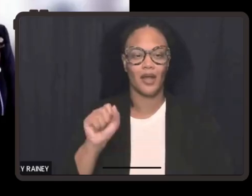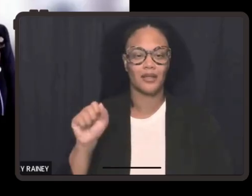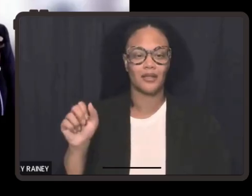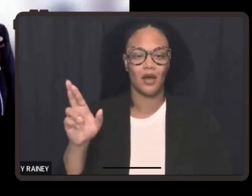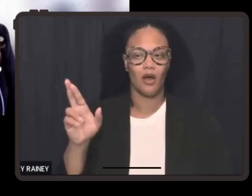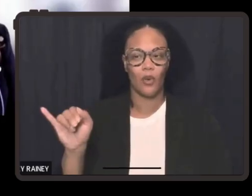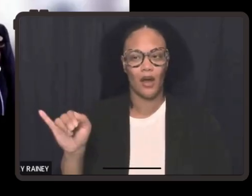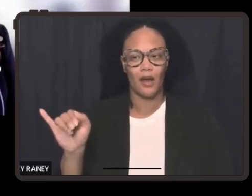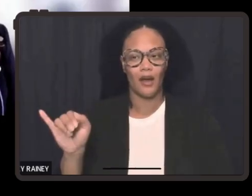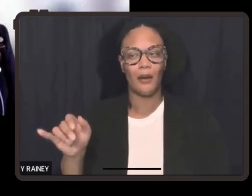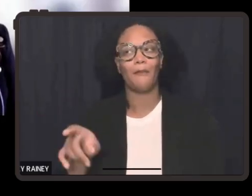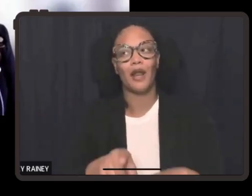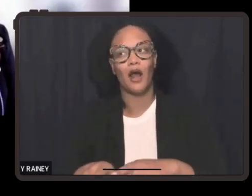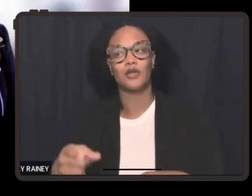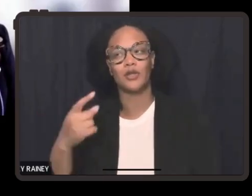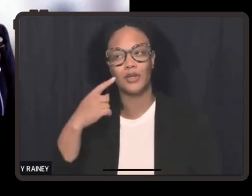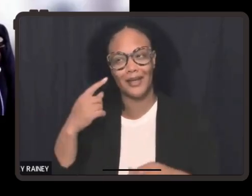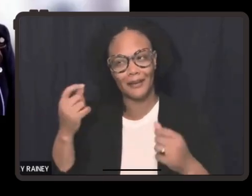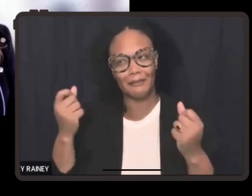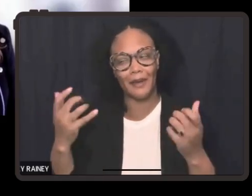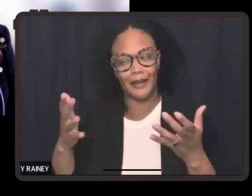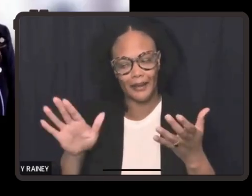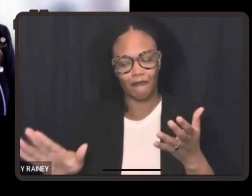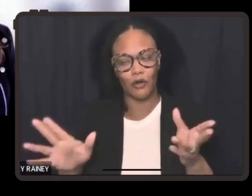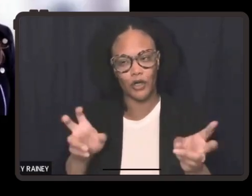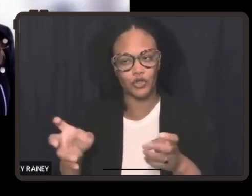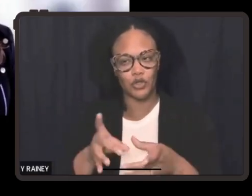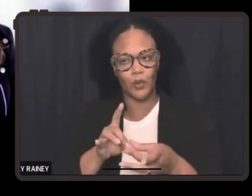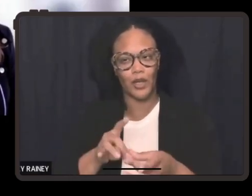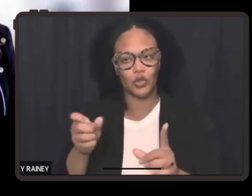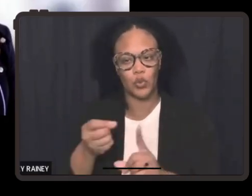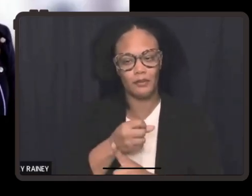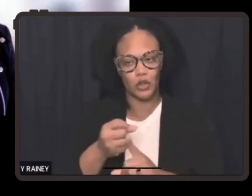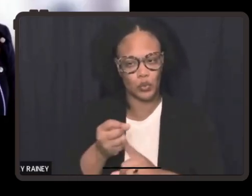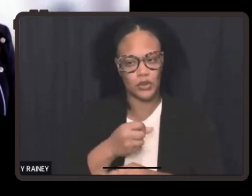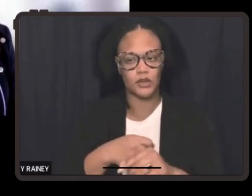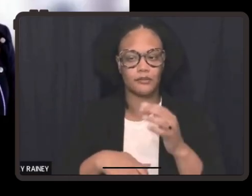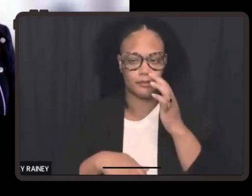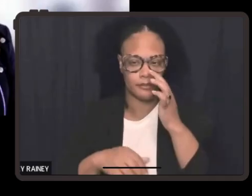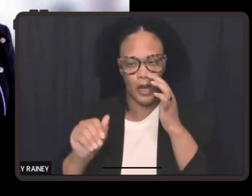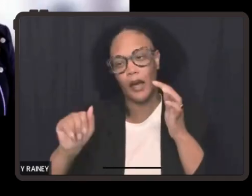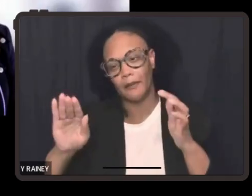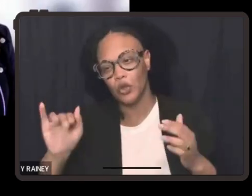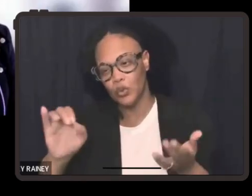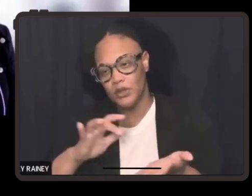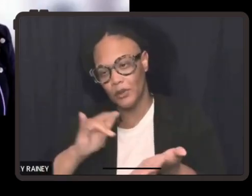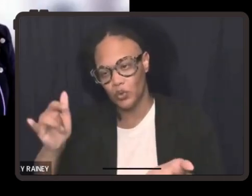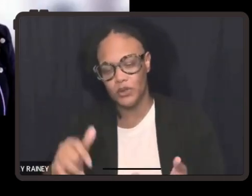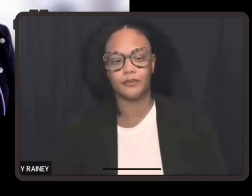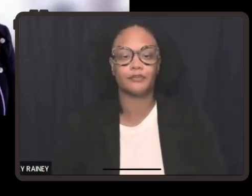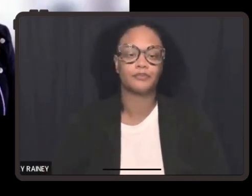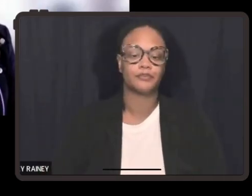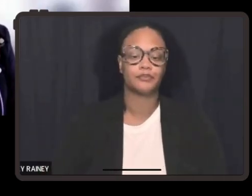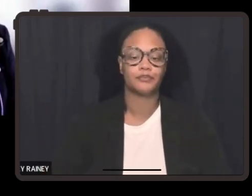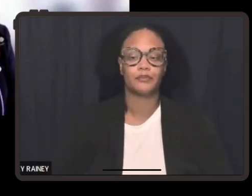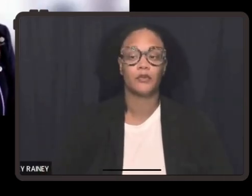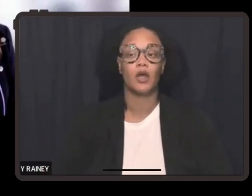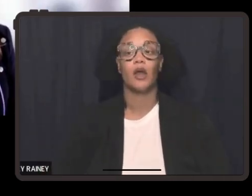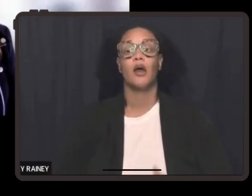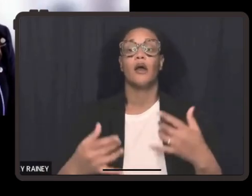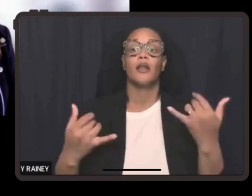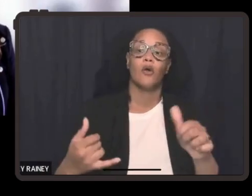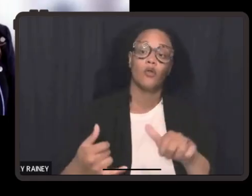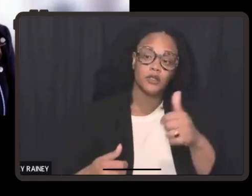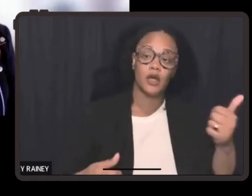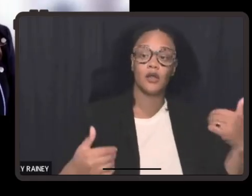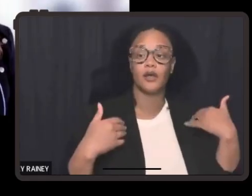abuse as well. But I find that when it works, it's brilliant. My young lady who's now in her 20s in PEI with